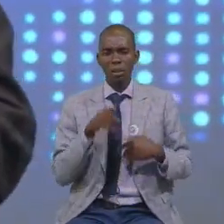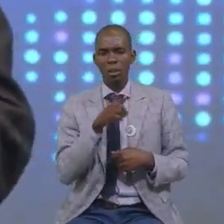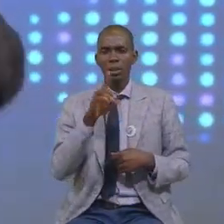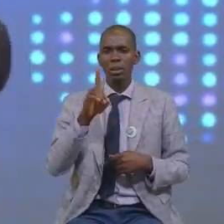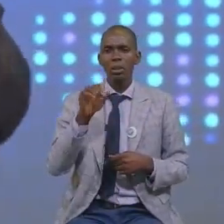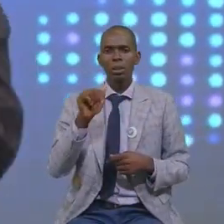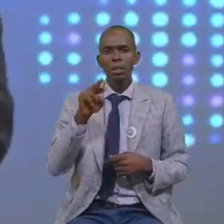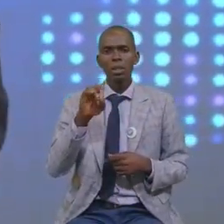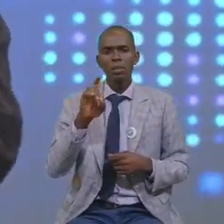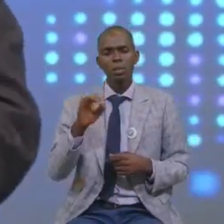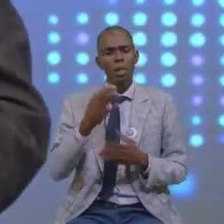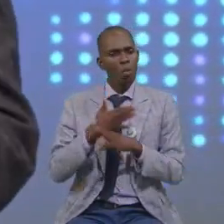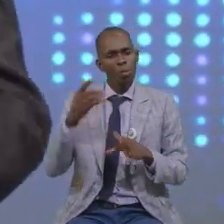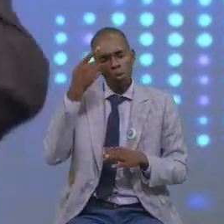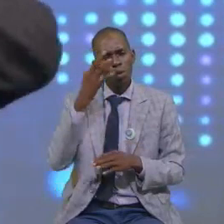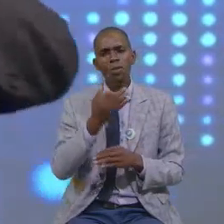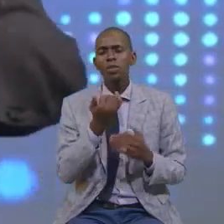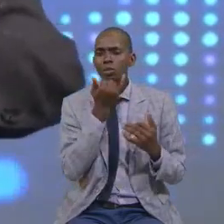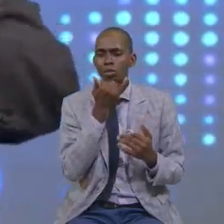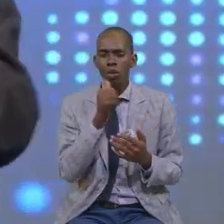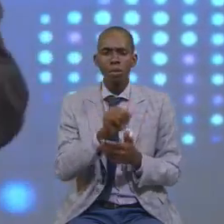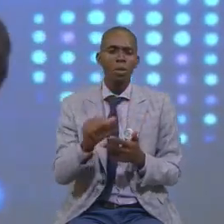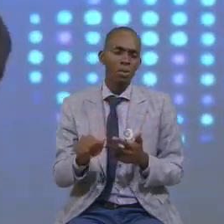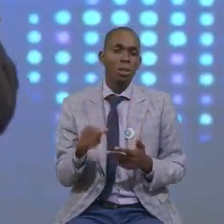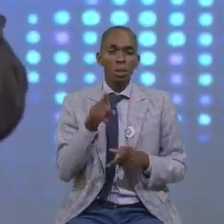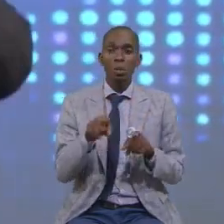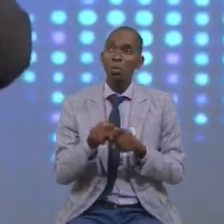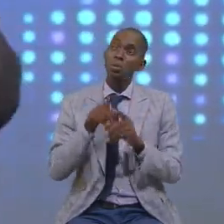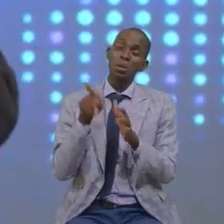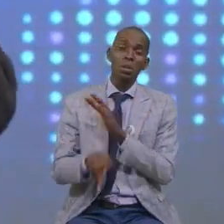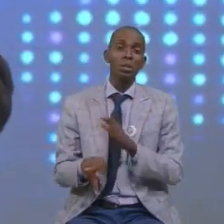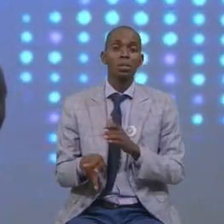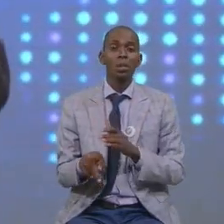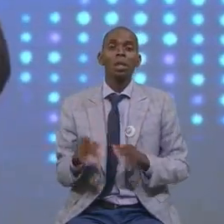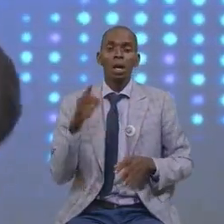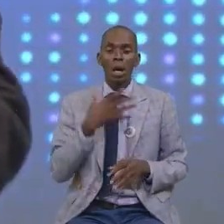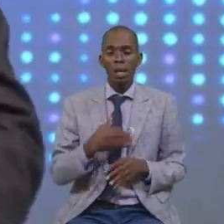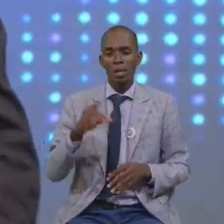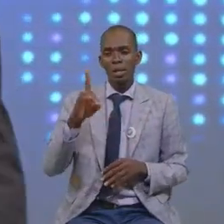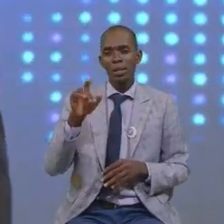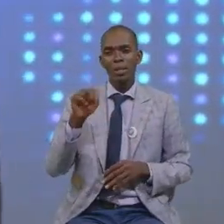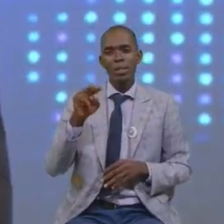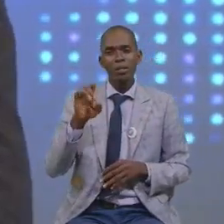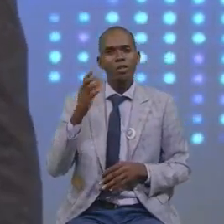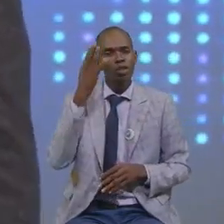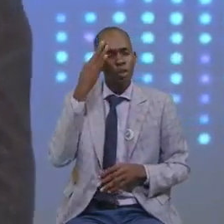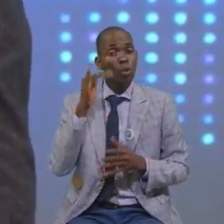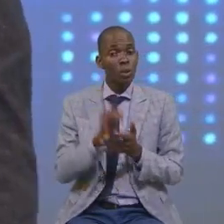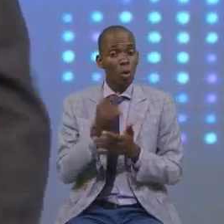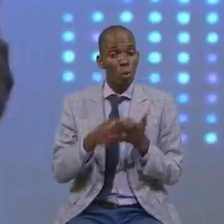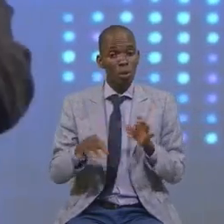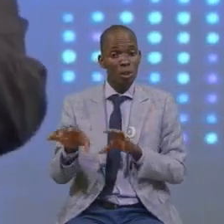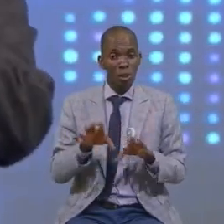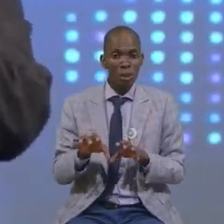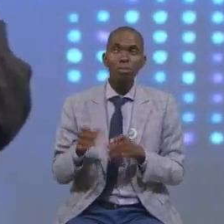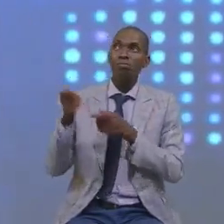of his adultery. He even committed murder. He knew that what he had done merited the judgment